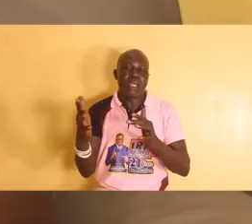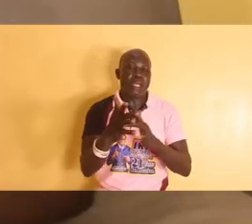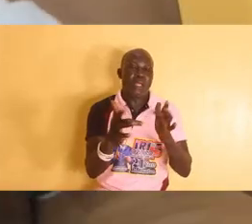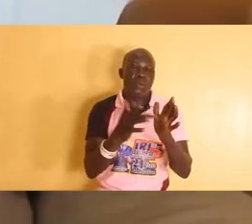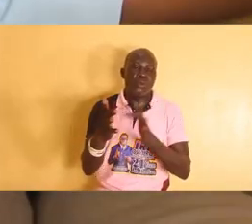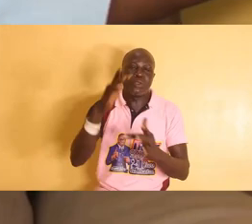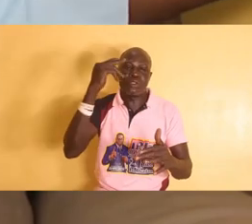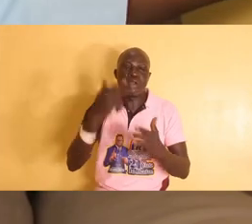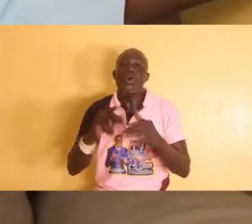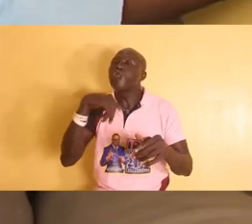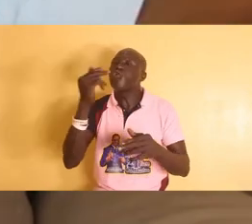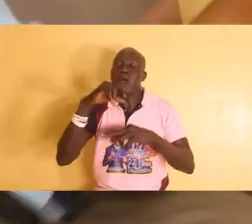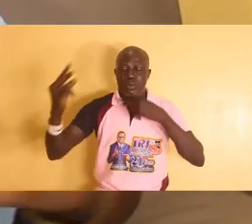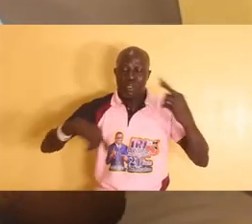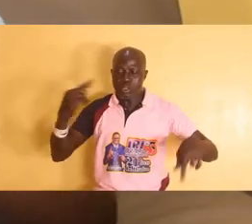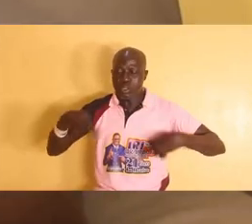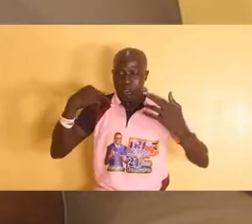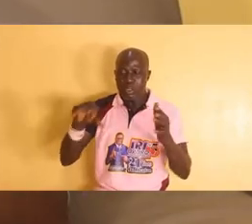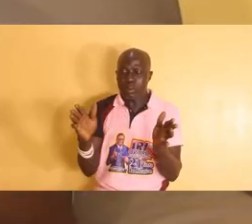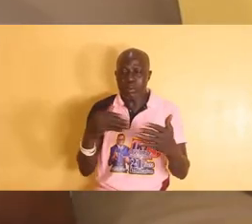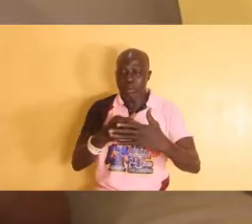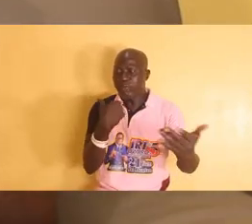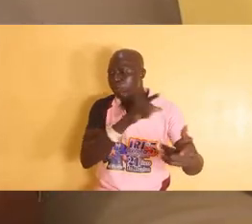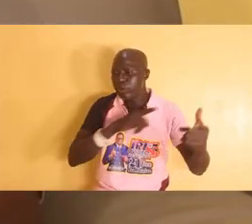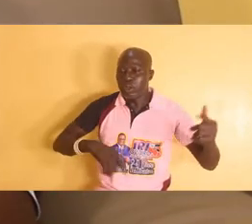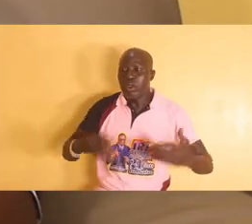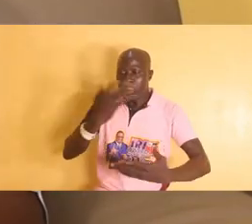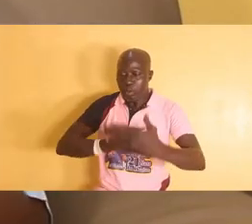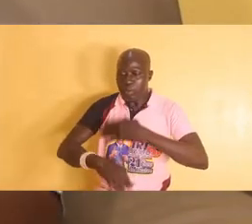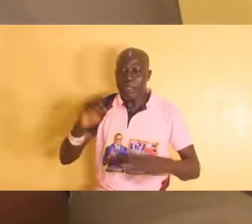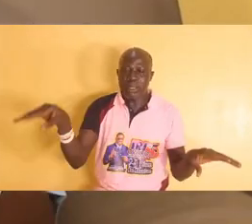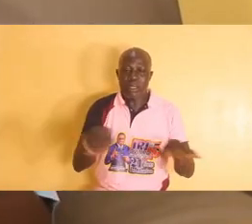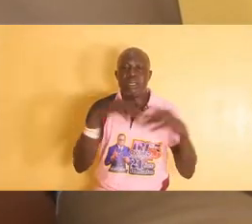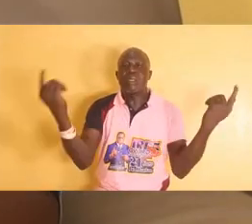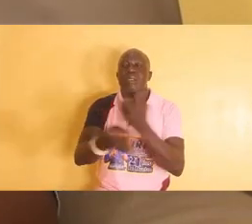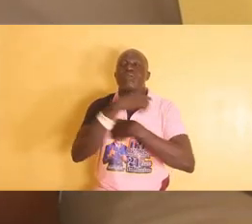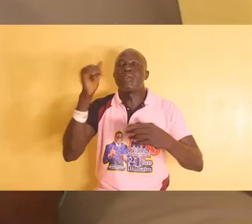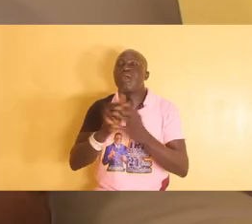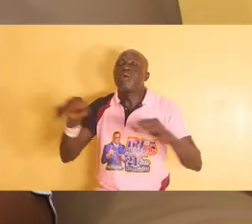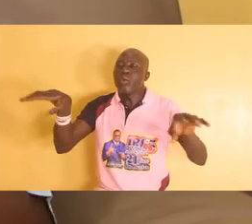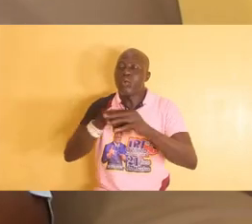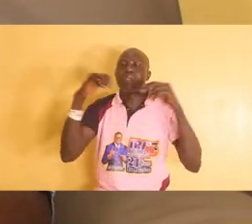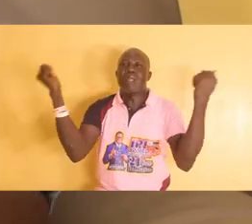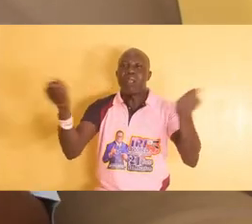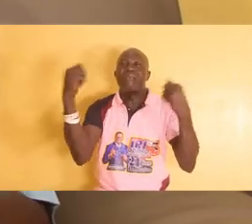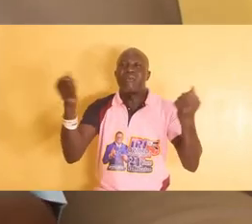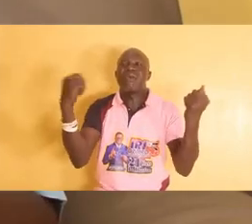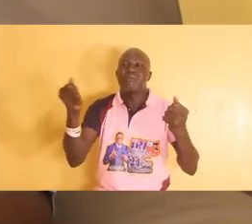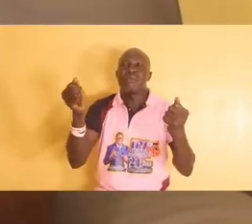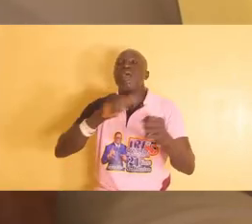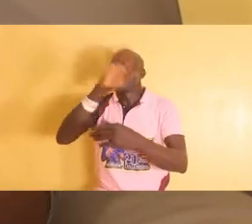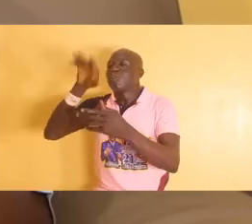Jesus. In the name of Jesus. All of you rejoicing before the Lord. You mark your brother today. You must do your